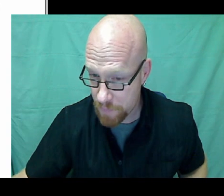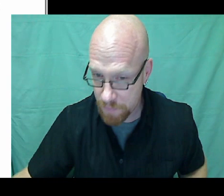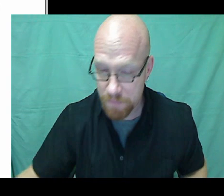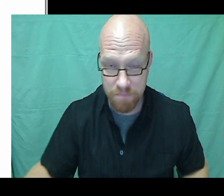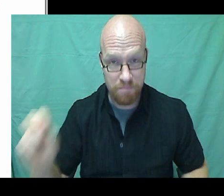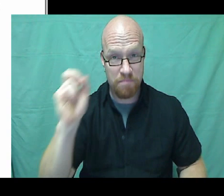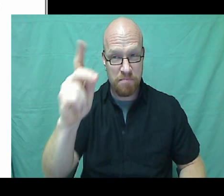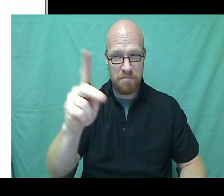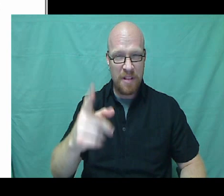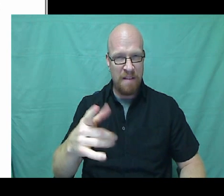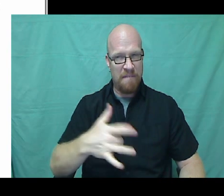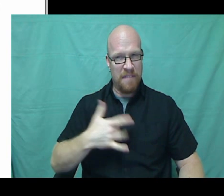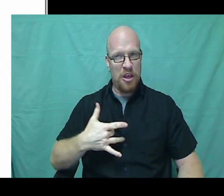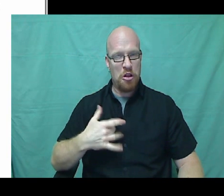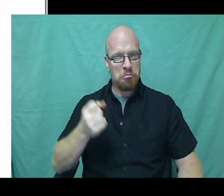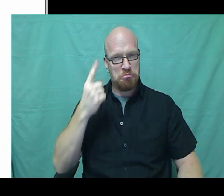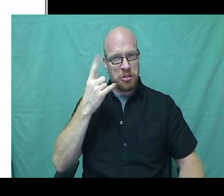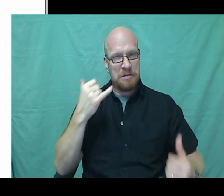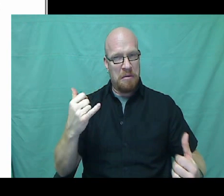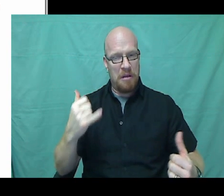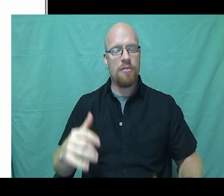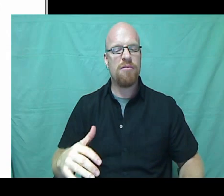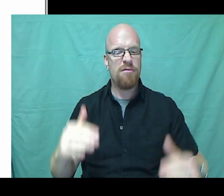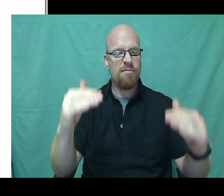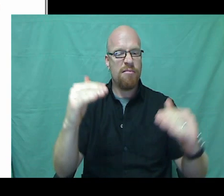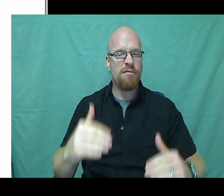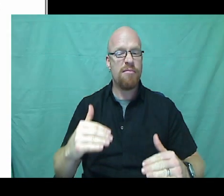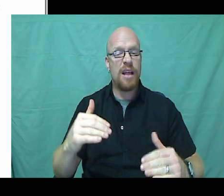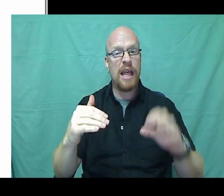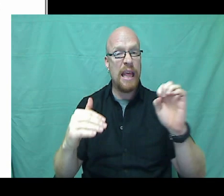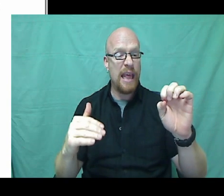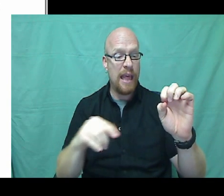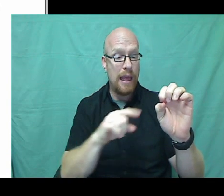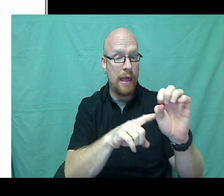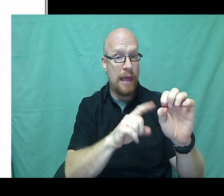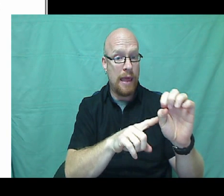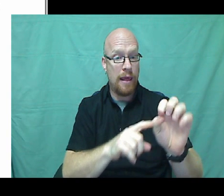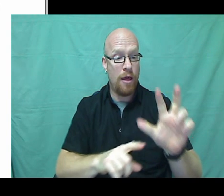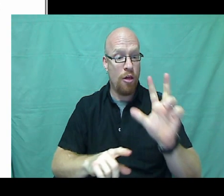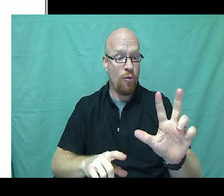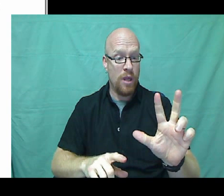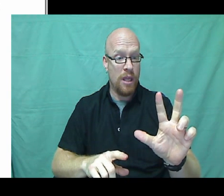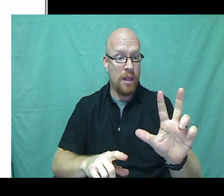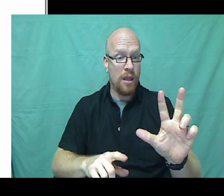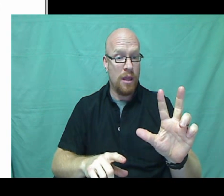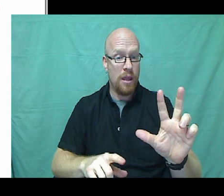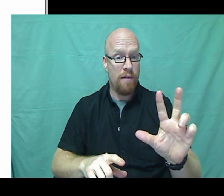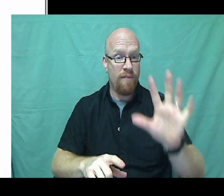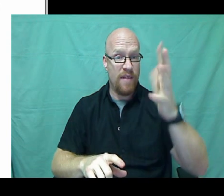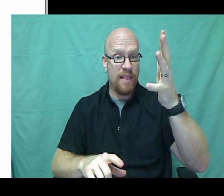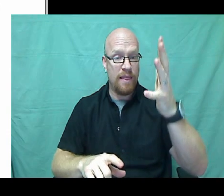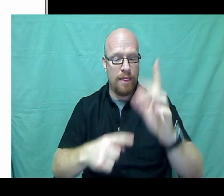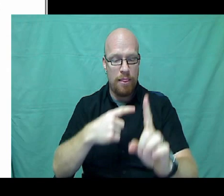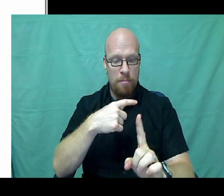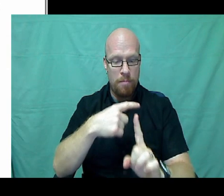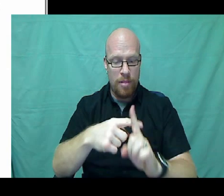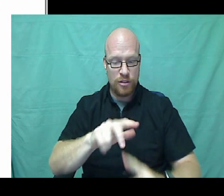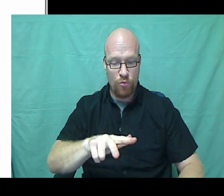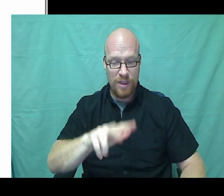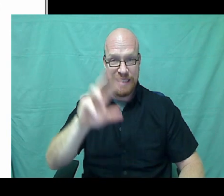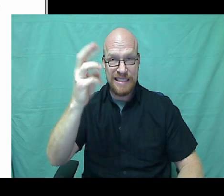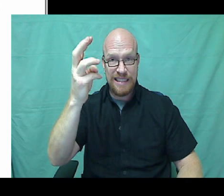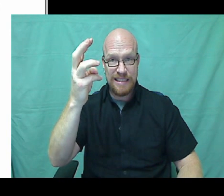okay, x to the 18th power. I think we get it now. Now we're going to example E. 3 to the 5th plus 3 to the